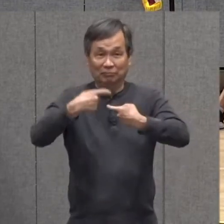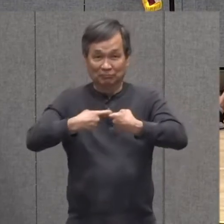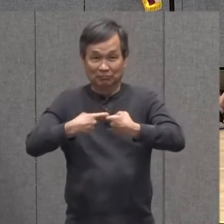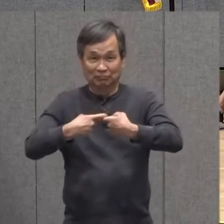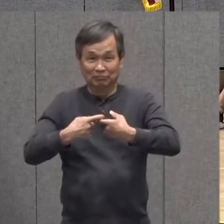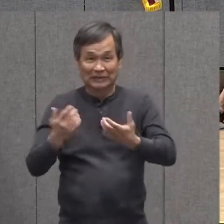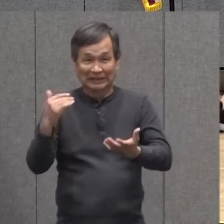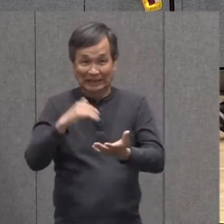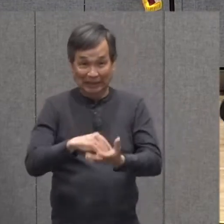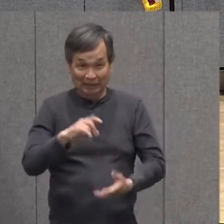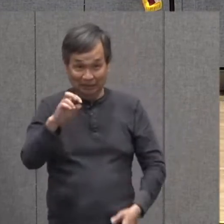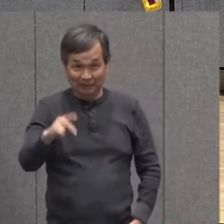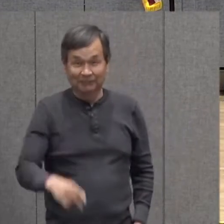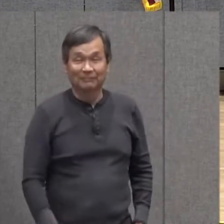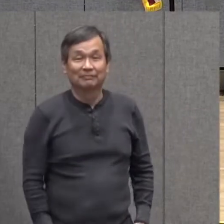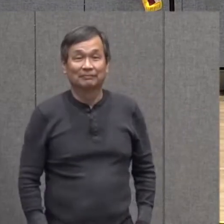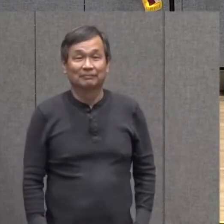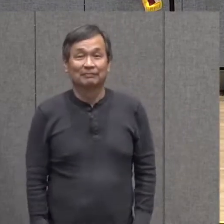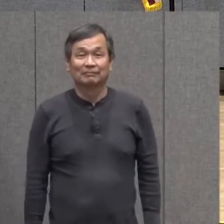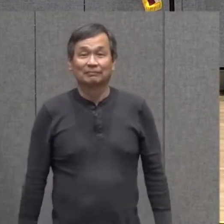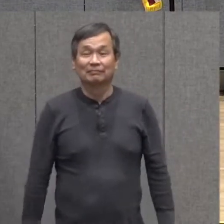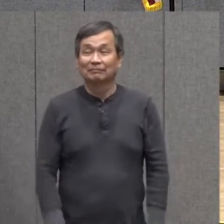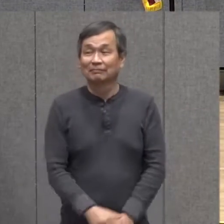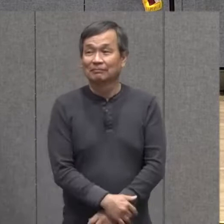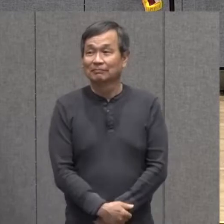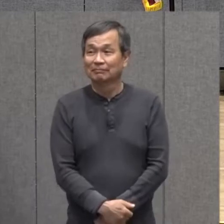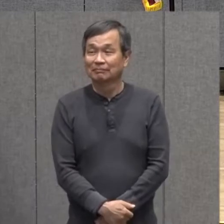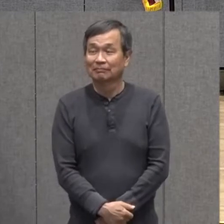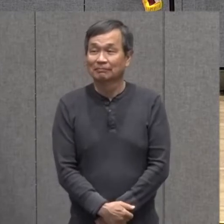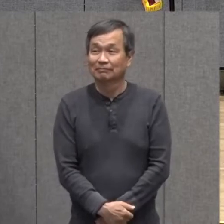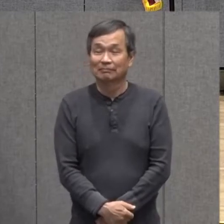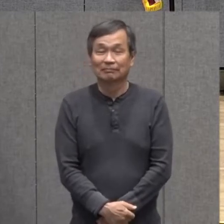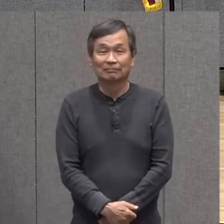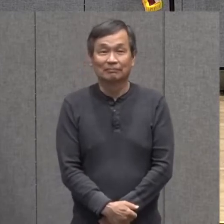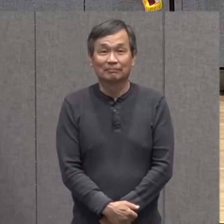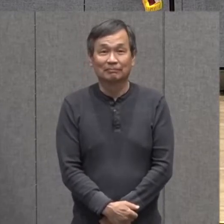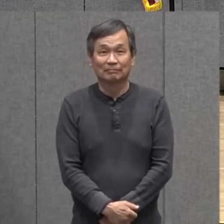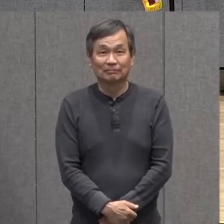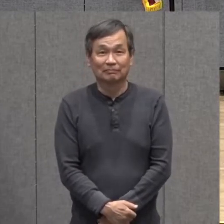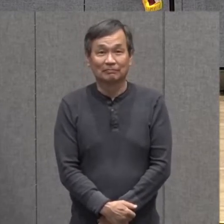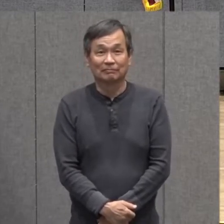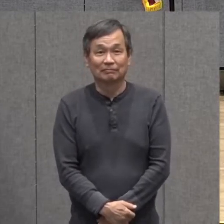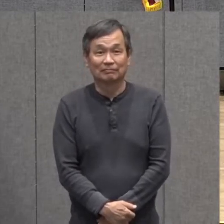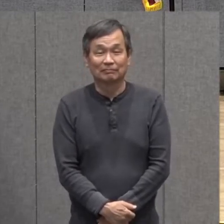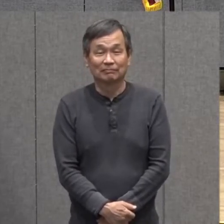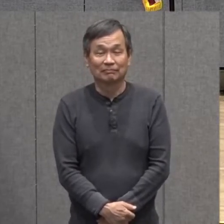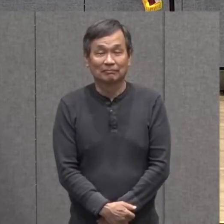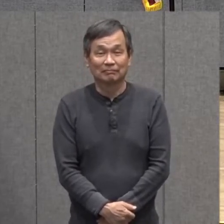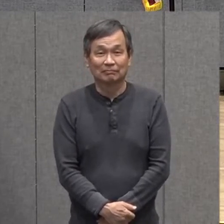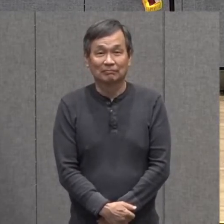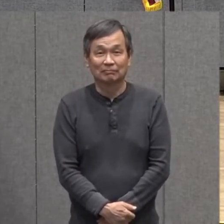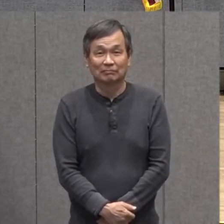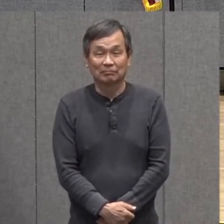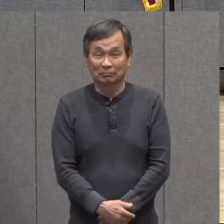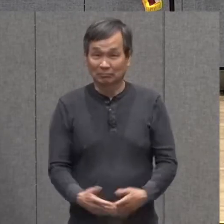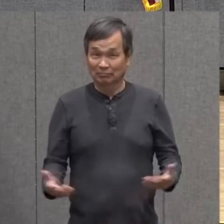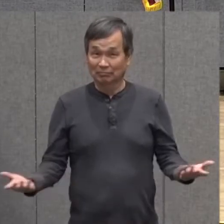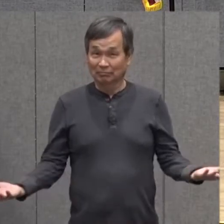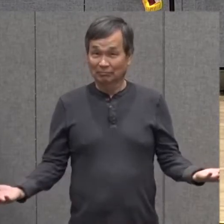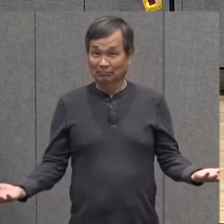regresamos lentamente con los pies cruzados. How are you